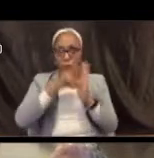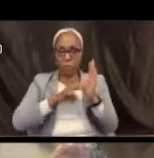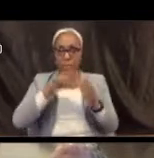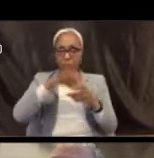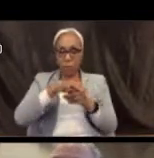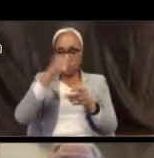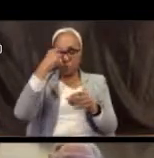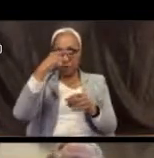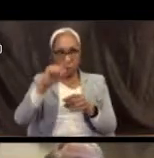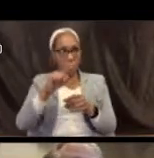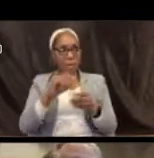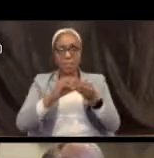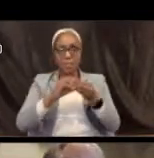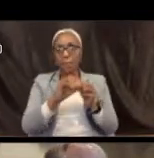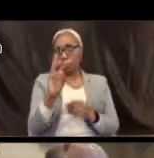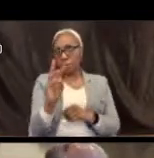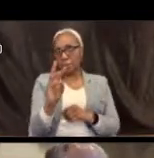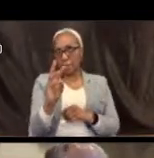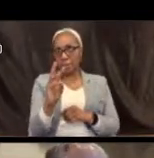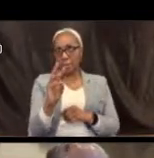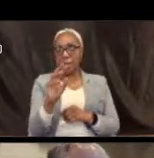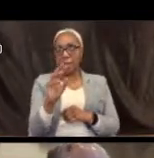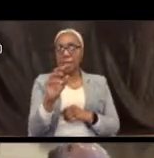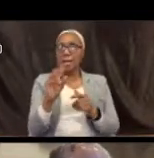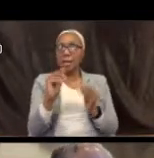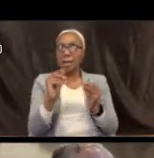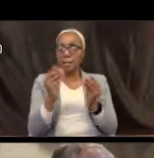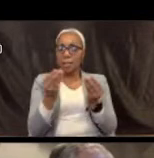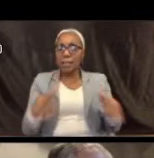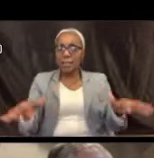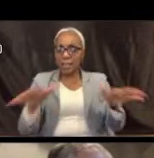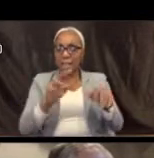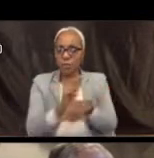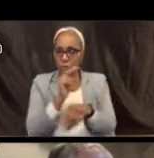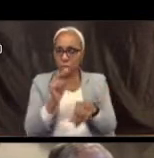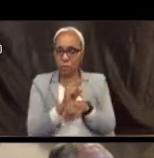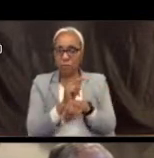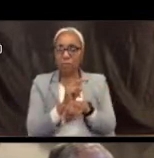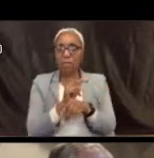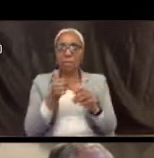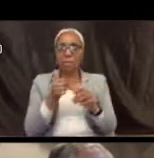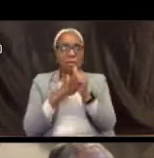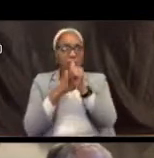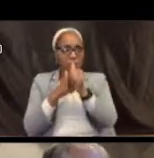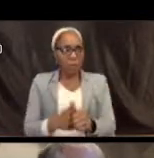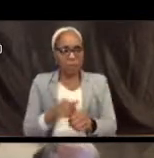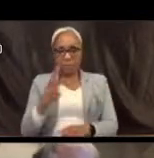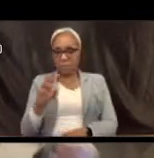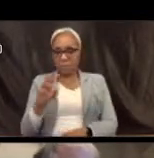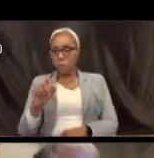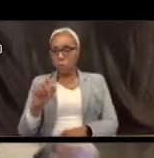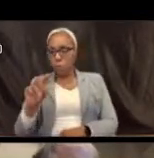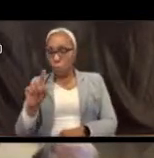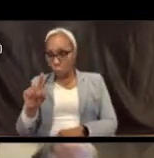for item 6, the land use, followed by 6.1, which would be the zoning.